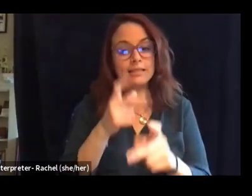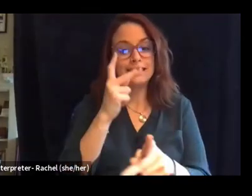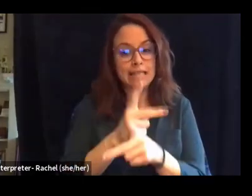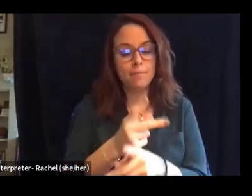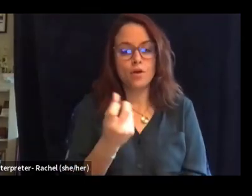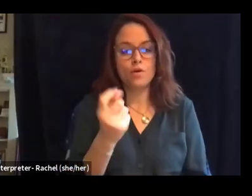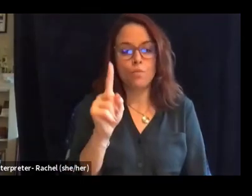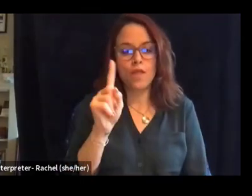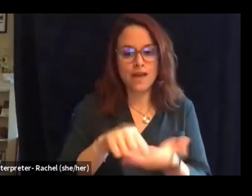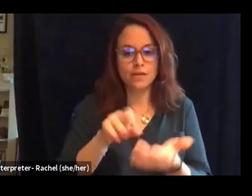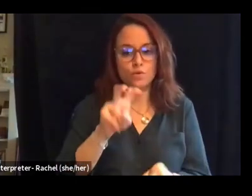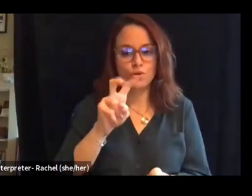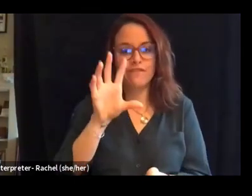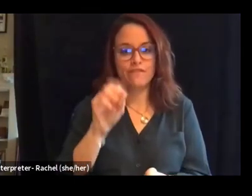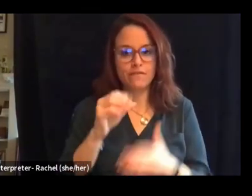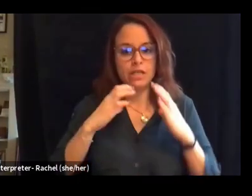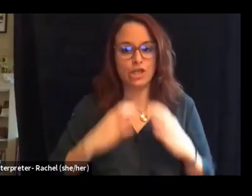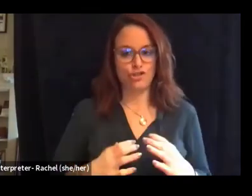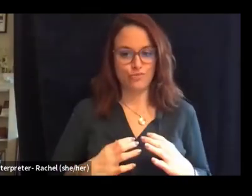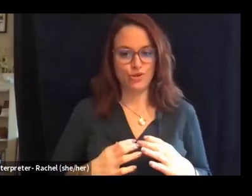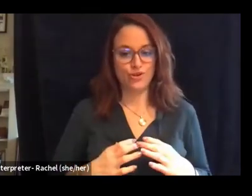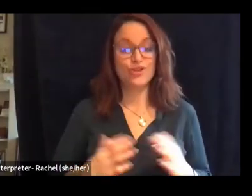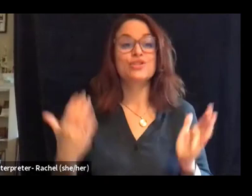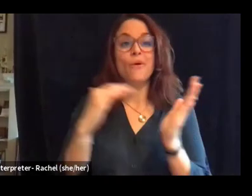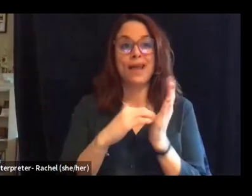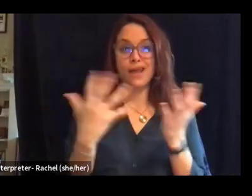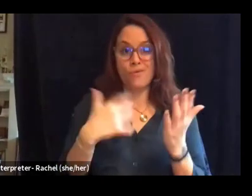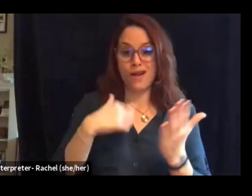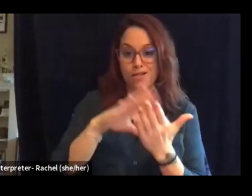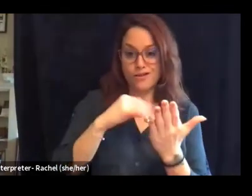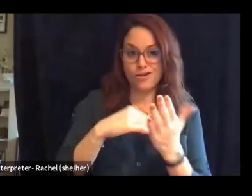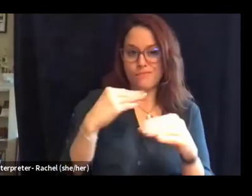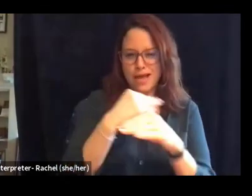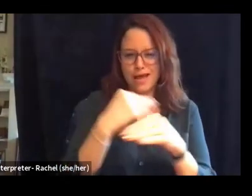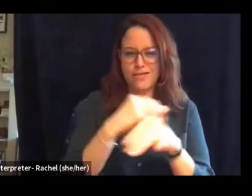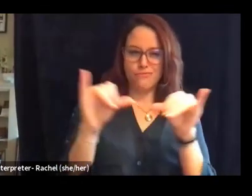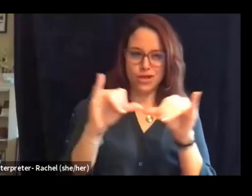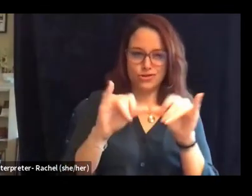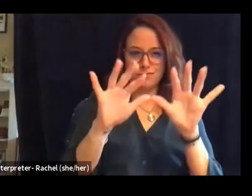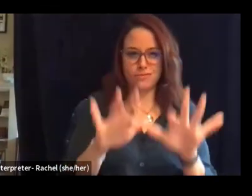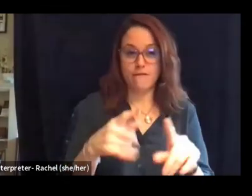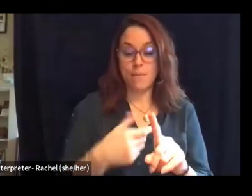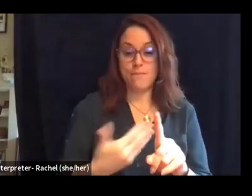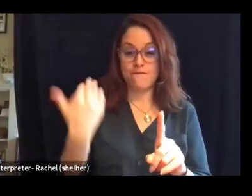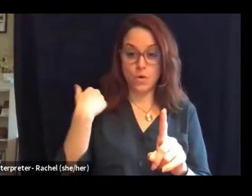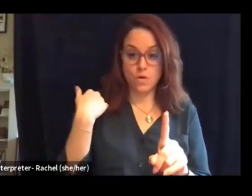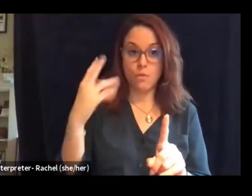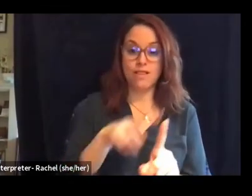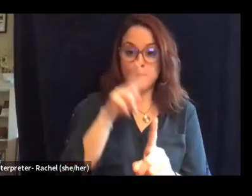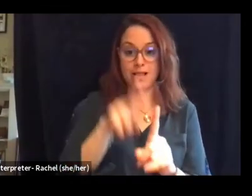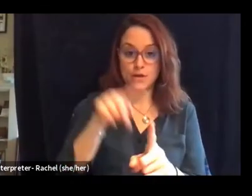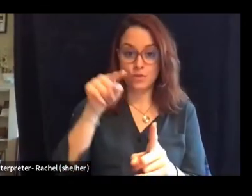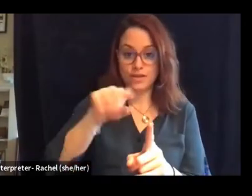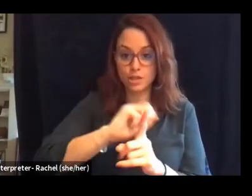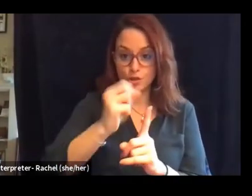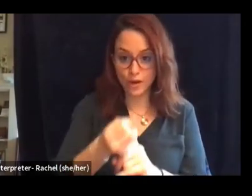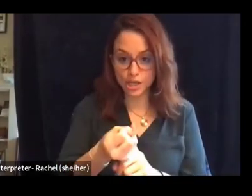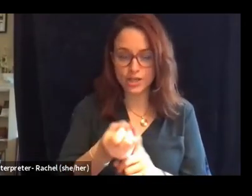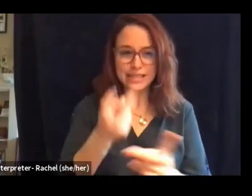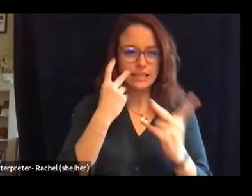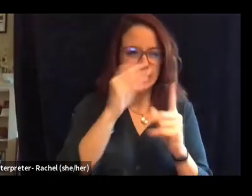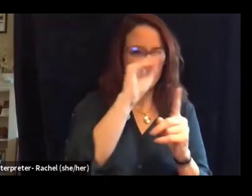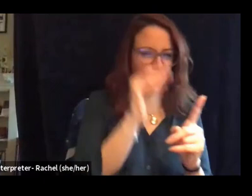And so again, I apply the metrics that I learned before. I look at my assumptions for relative